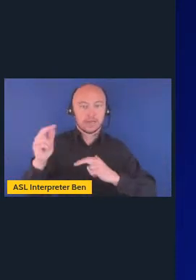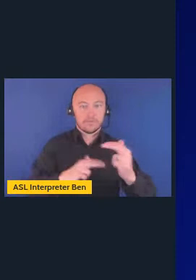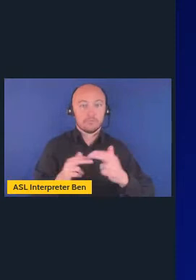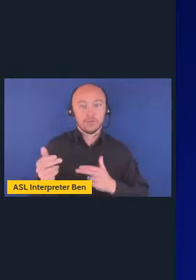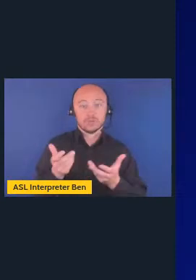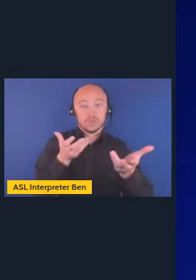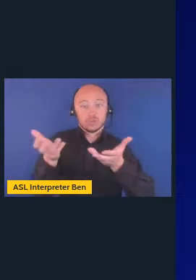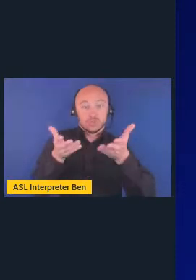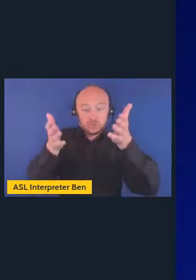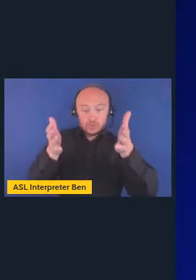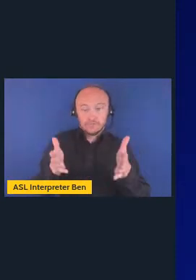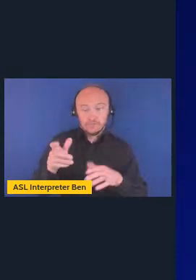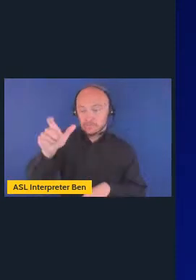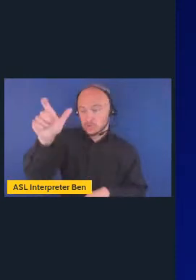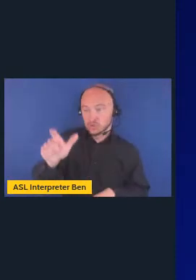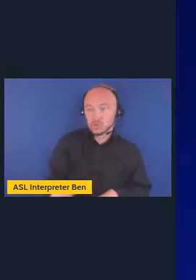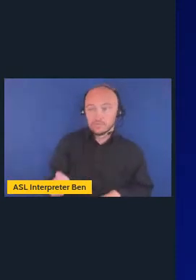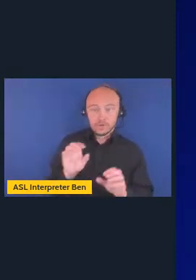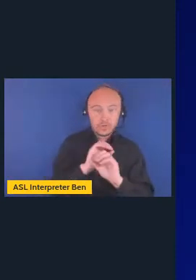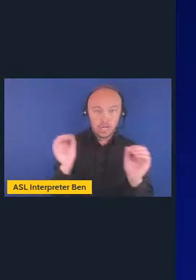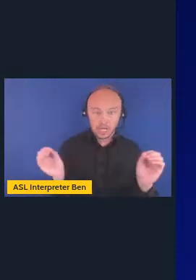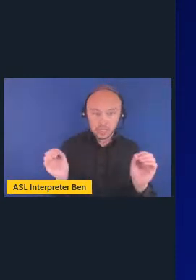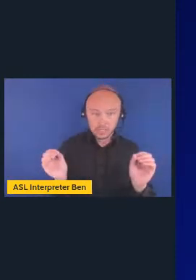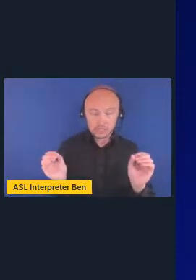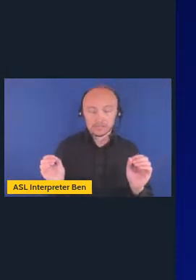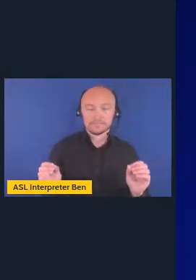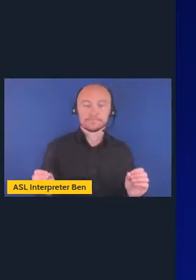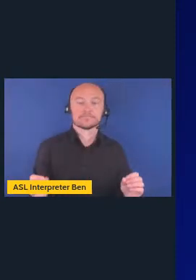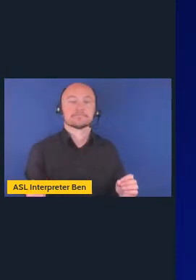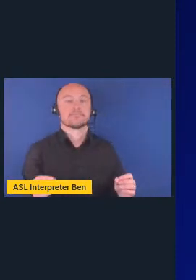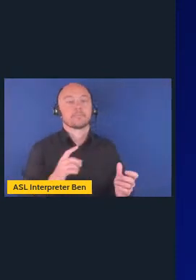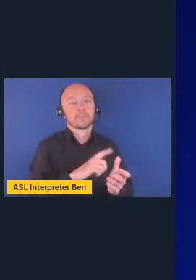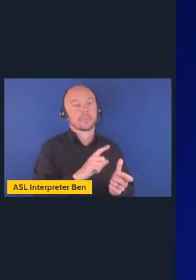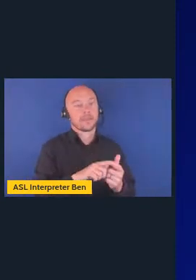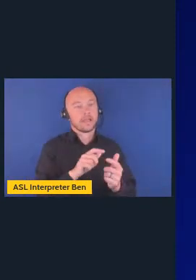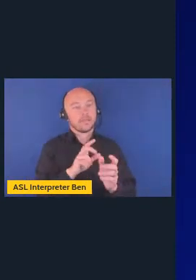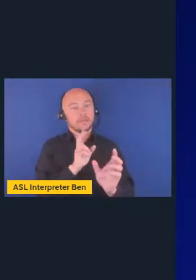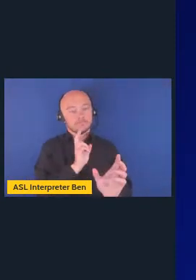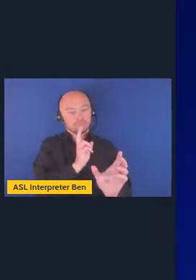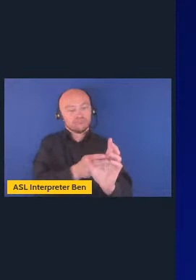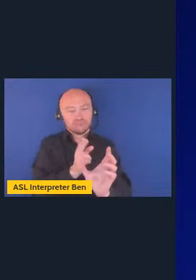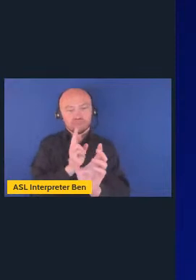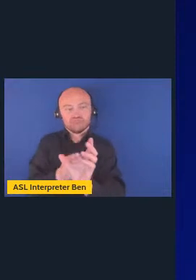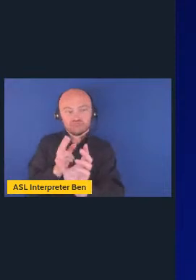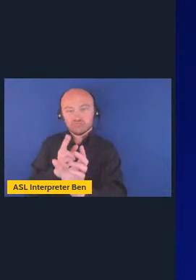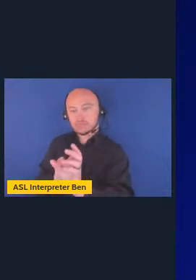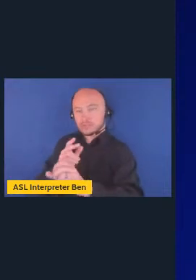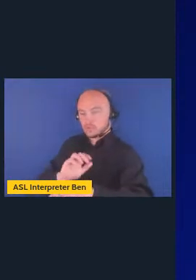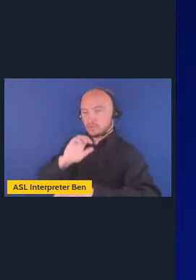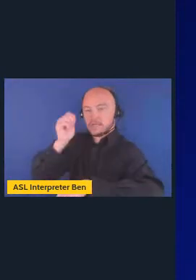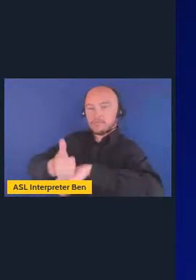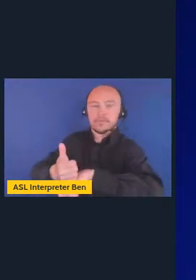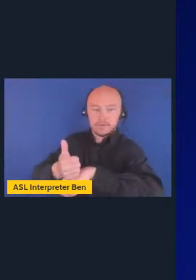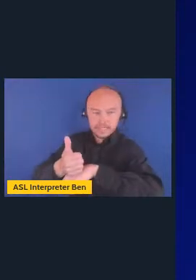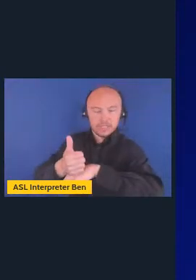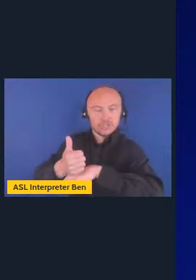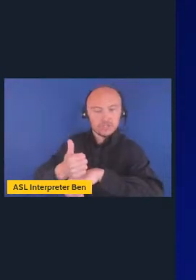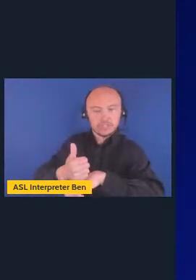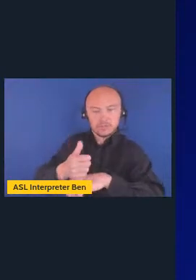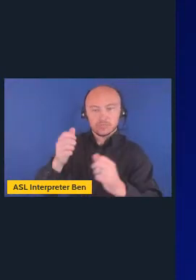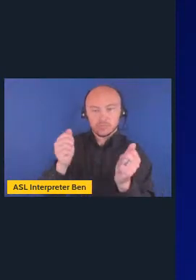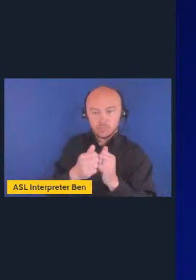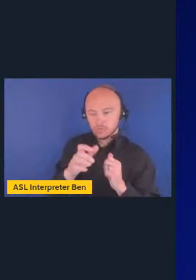systems. From here, you can then dive into specific implementation details with specific